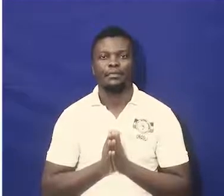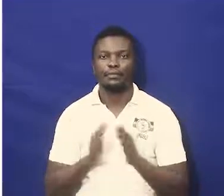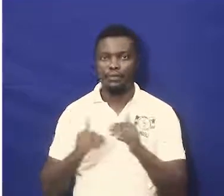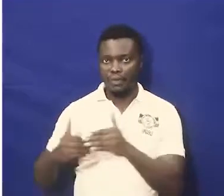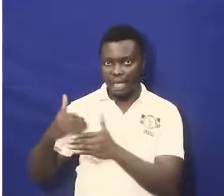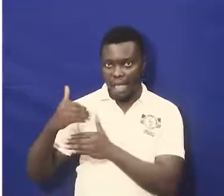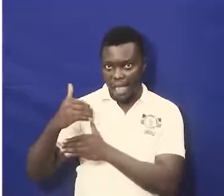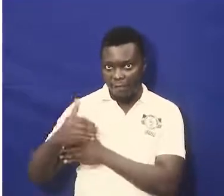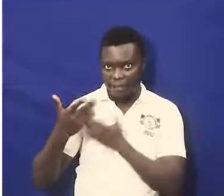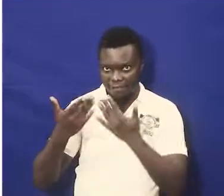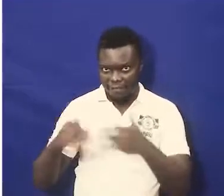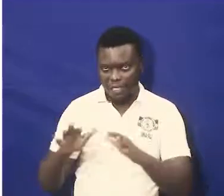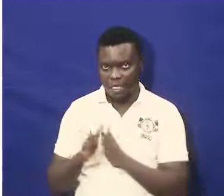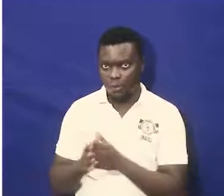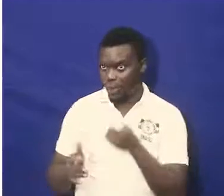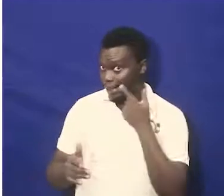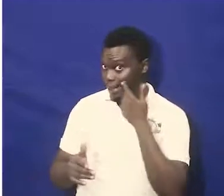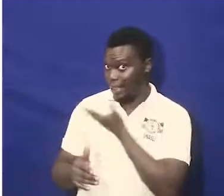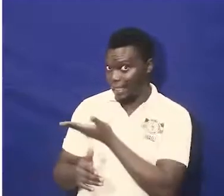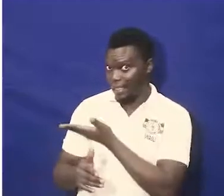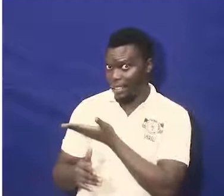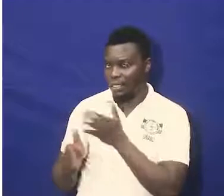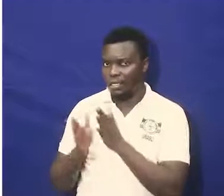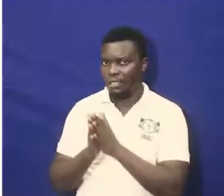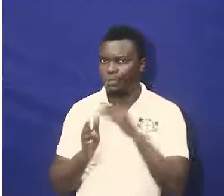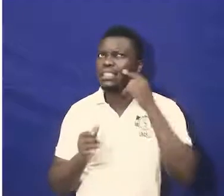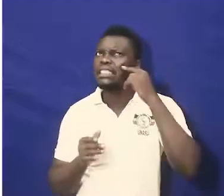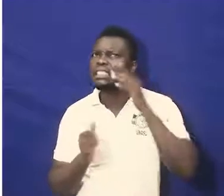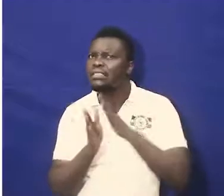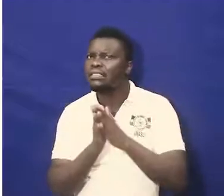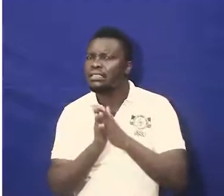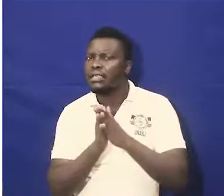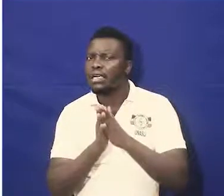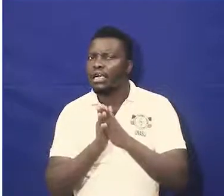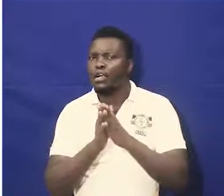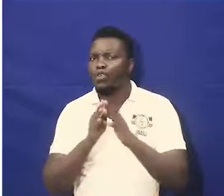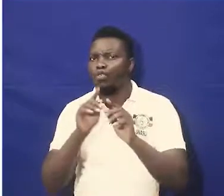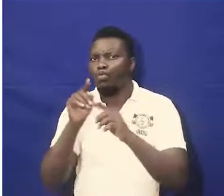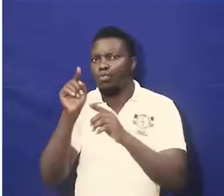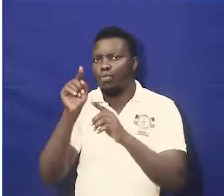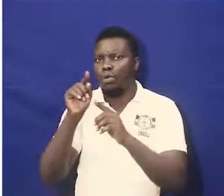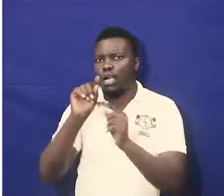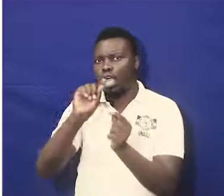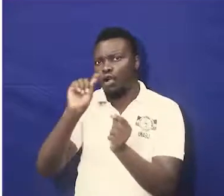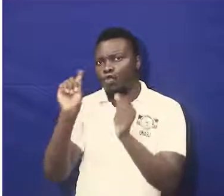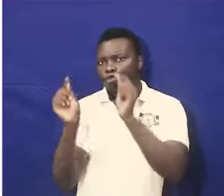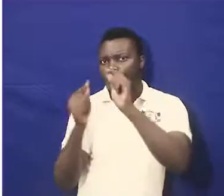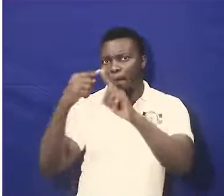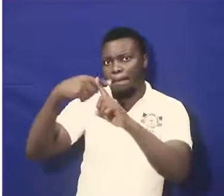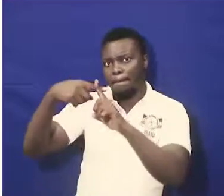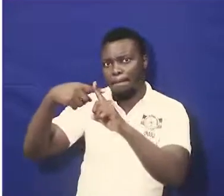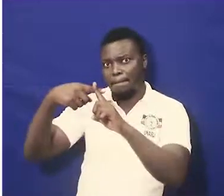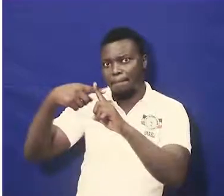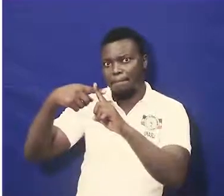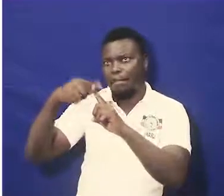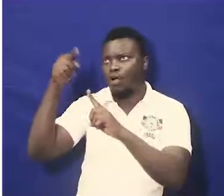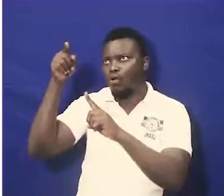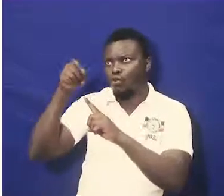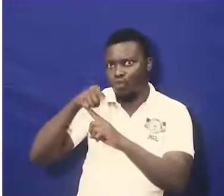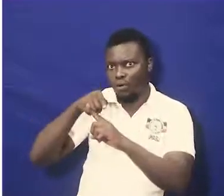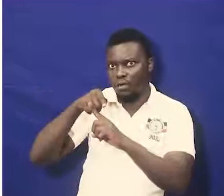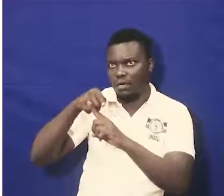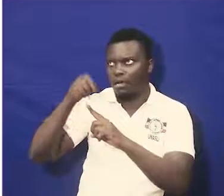After that, we need to cross multiply. Cross multiply meaning